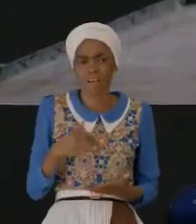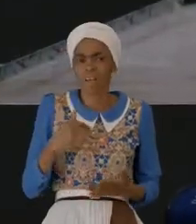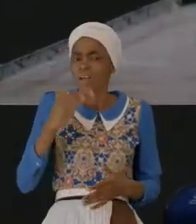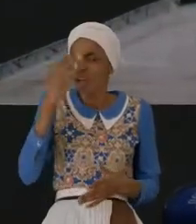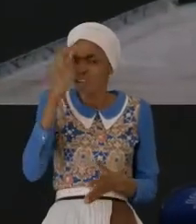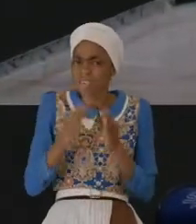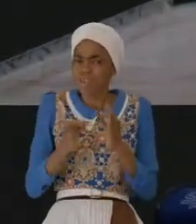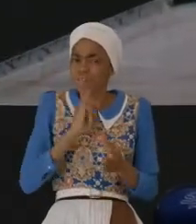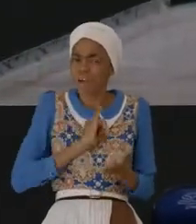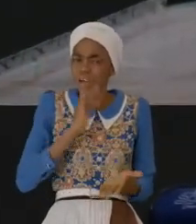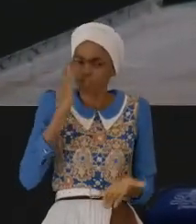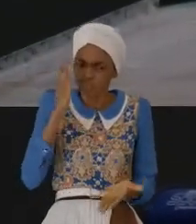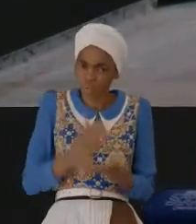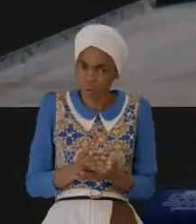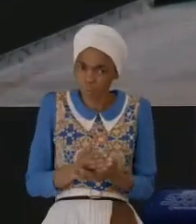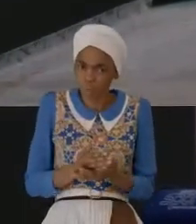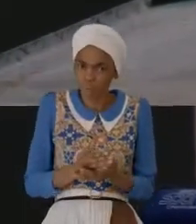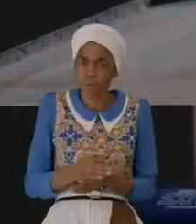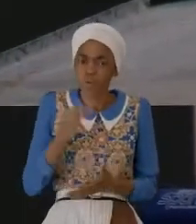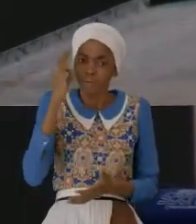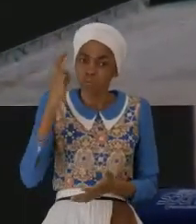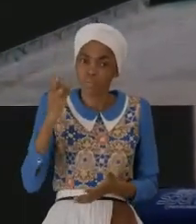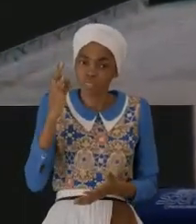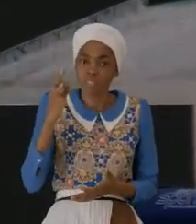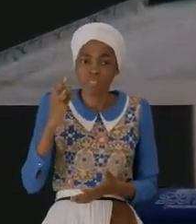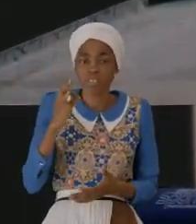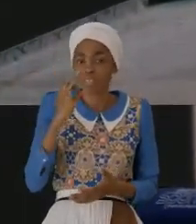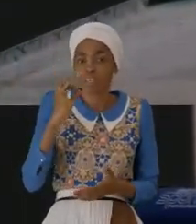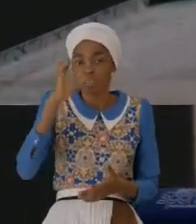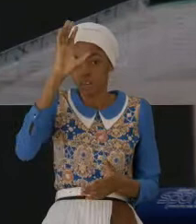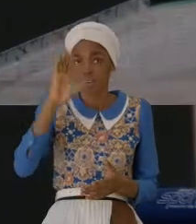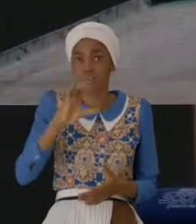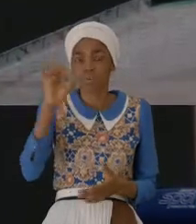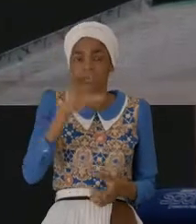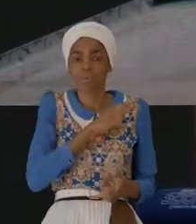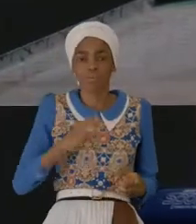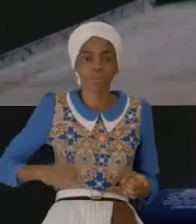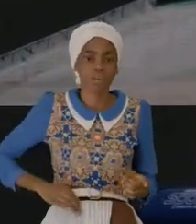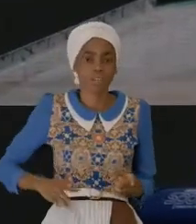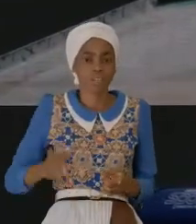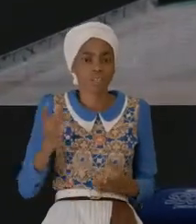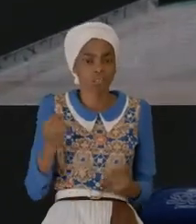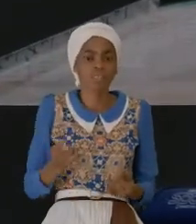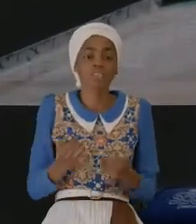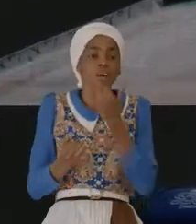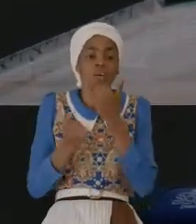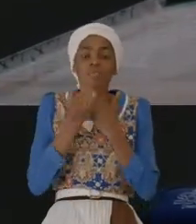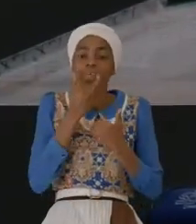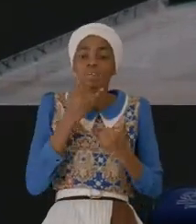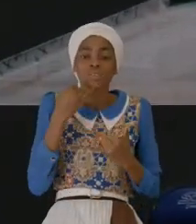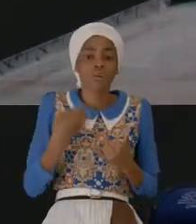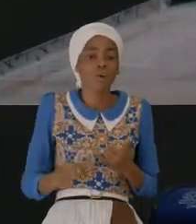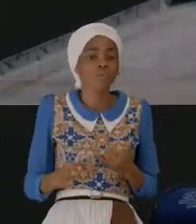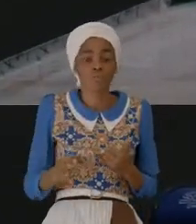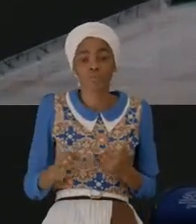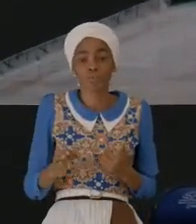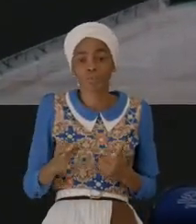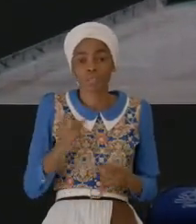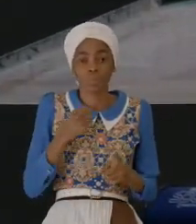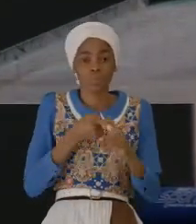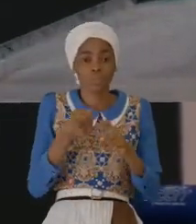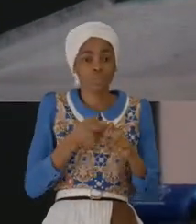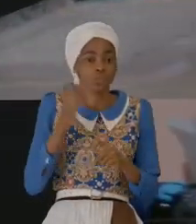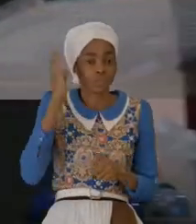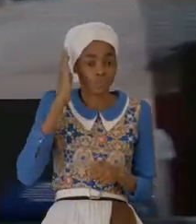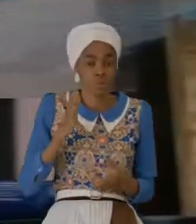then your face of the Cross should have ceased it shouldn't be after me anymore they shouldn't be prosecuting anymore